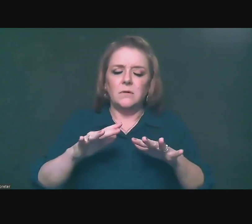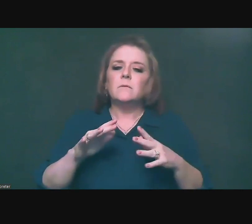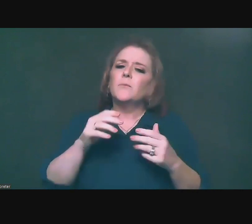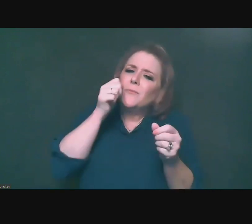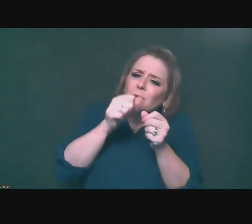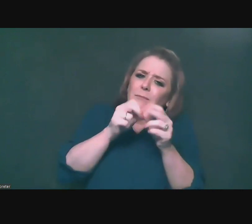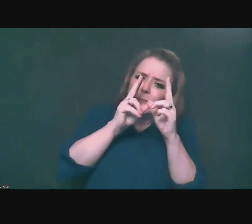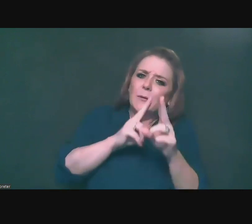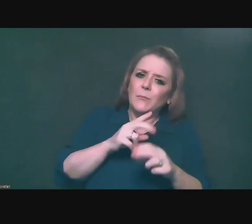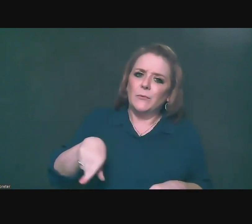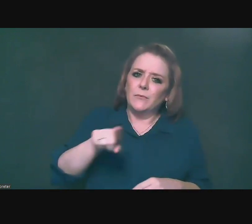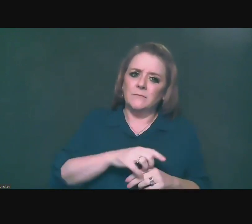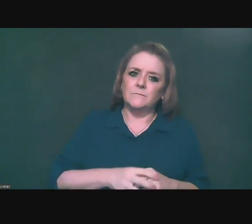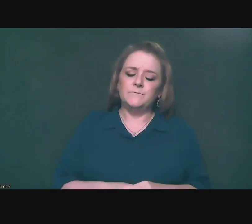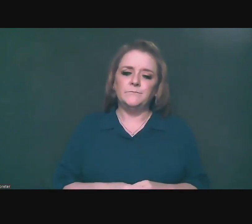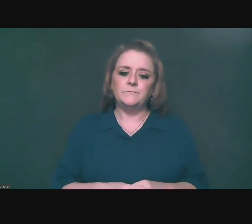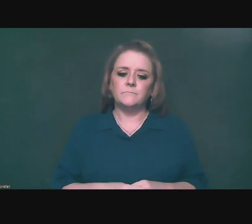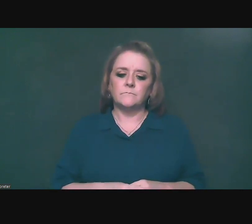are